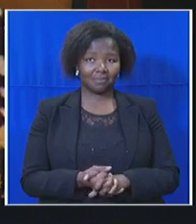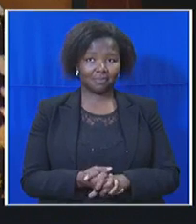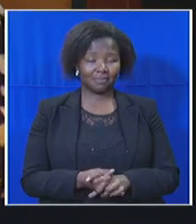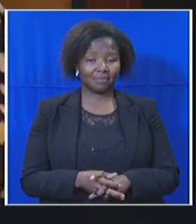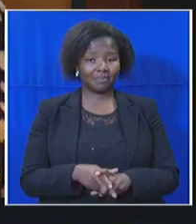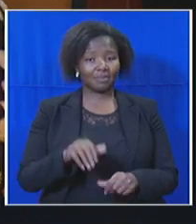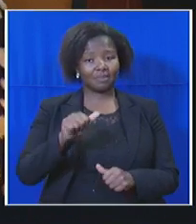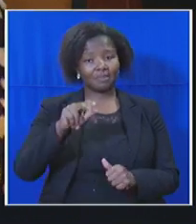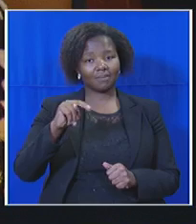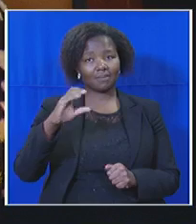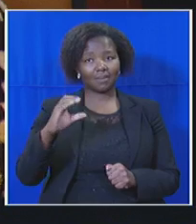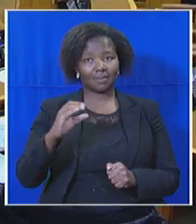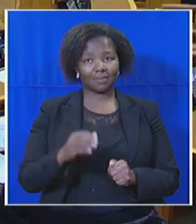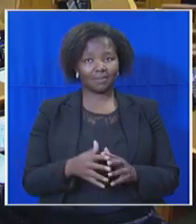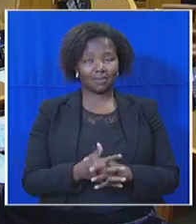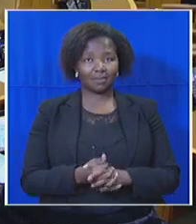ANC.